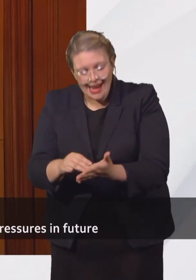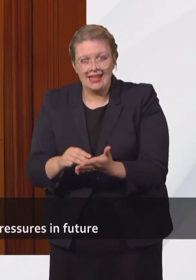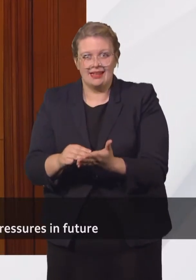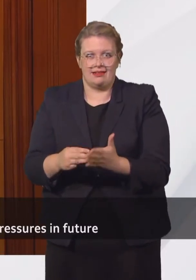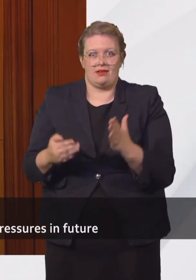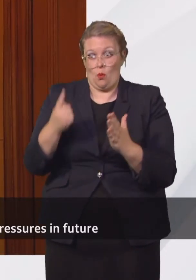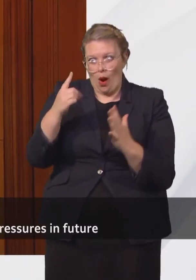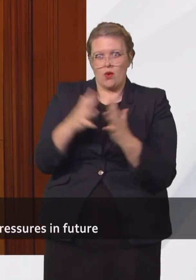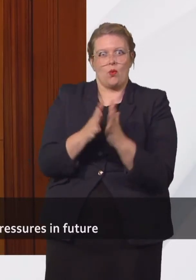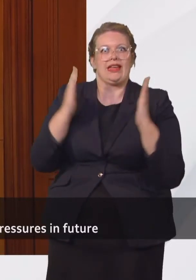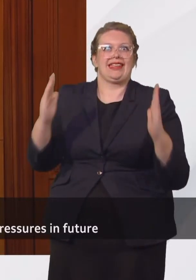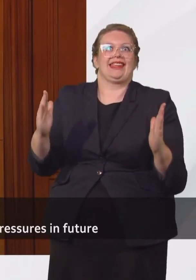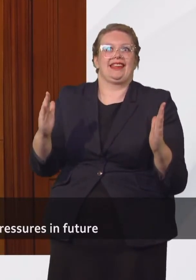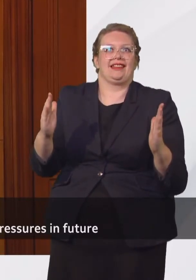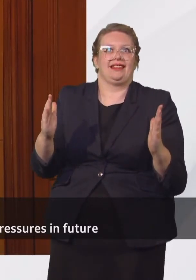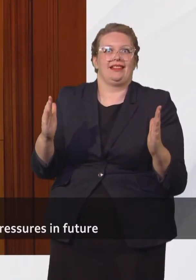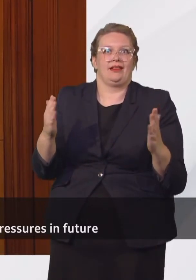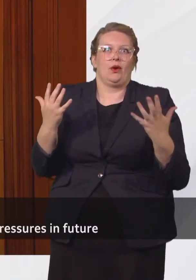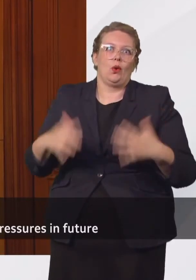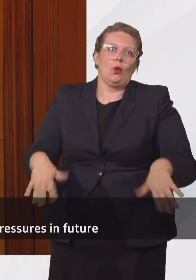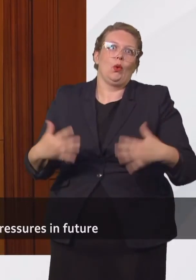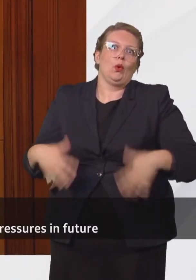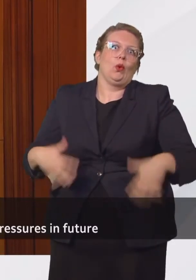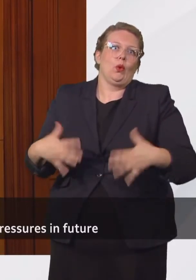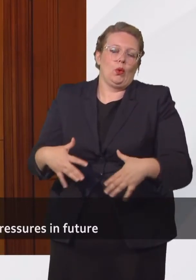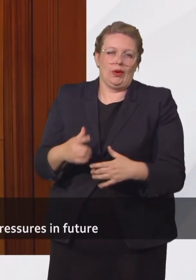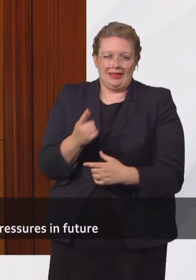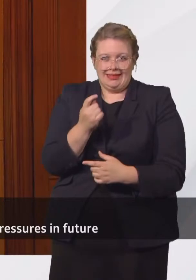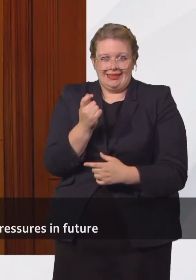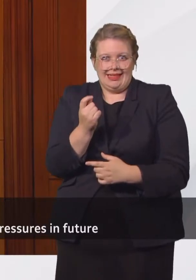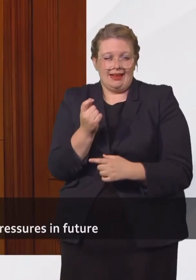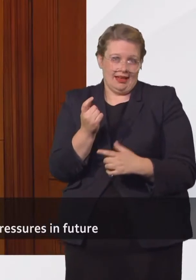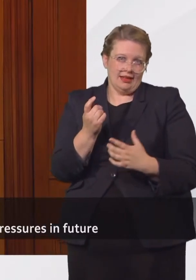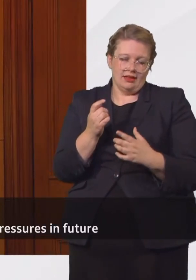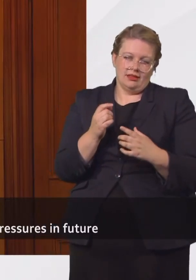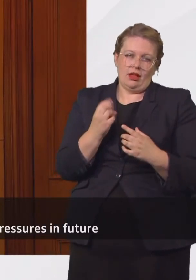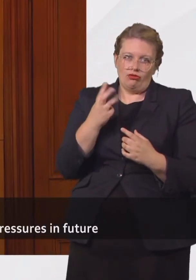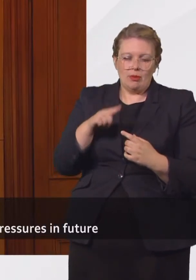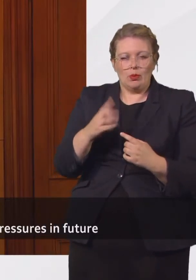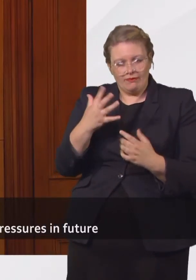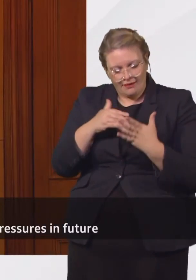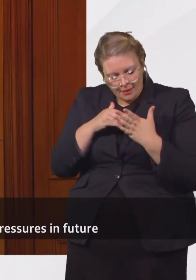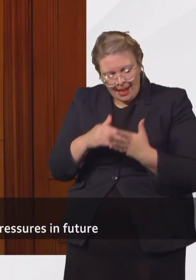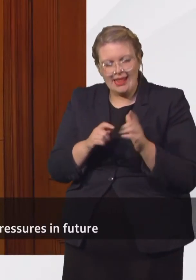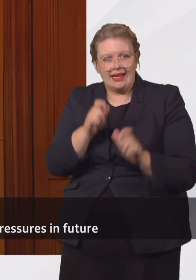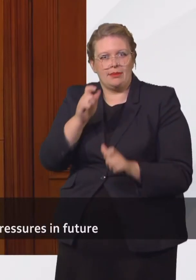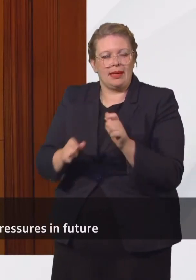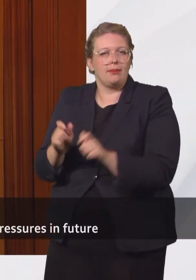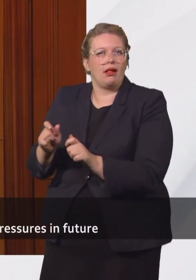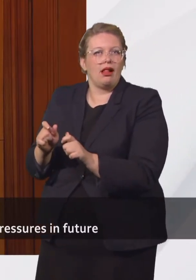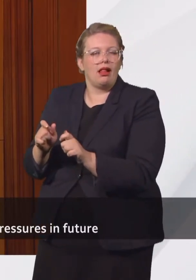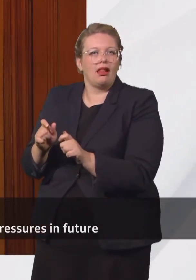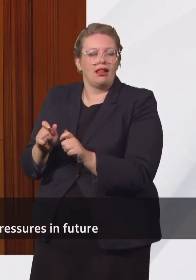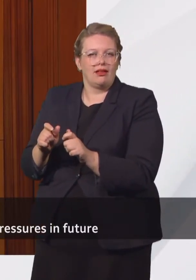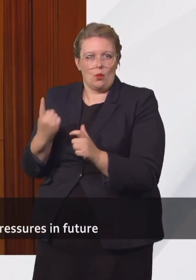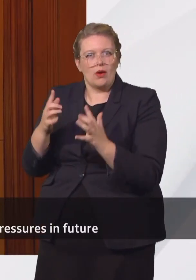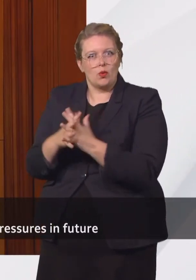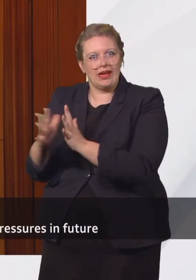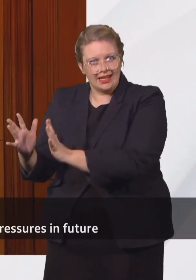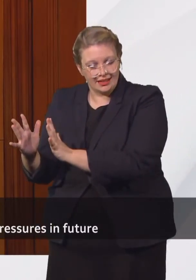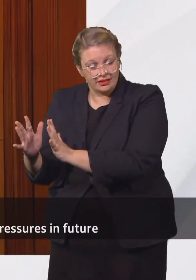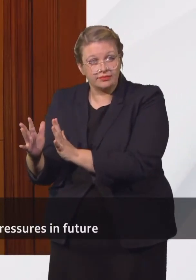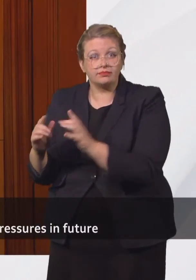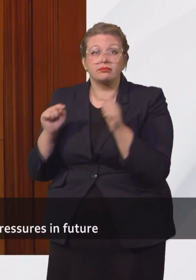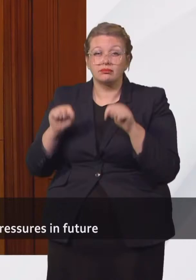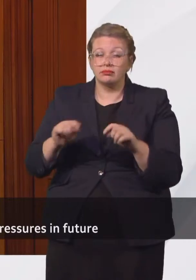dose. So that is 8.5 million people in England who have had their first dose and